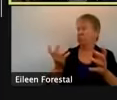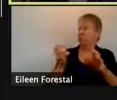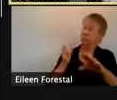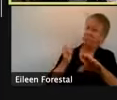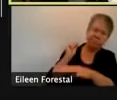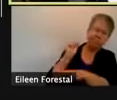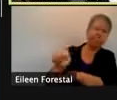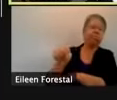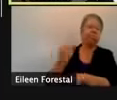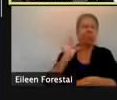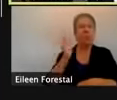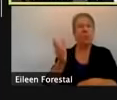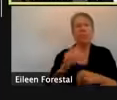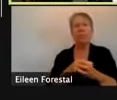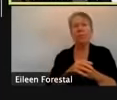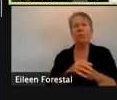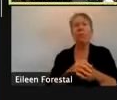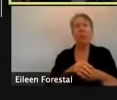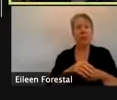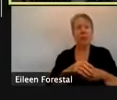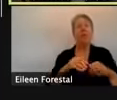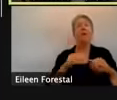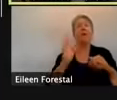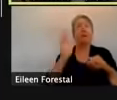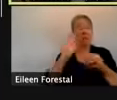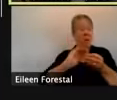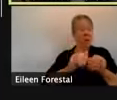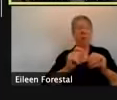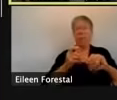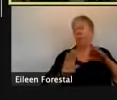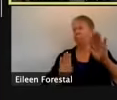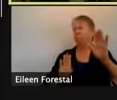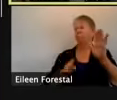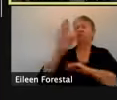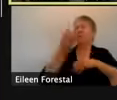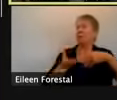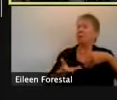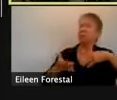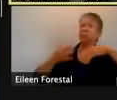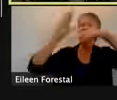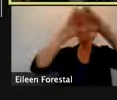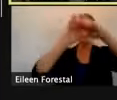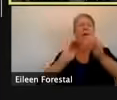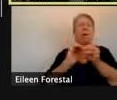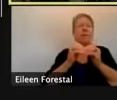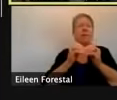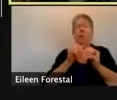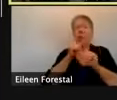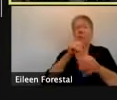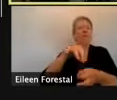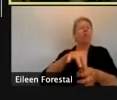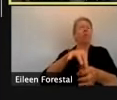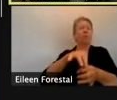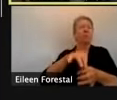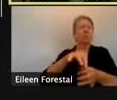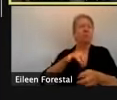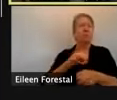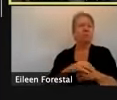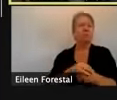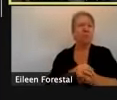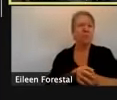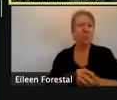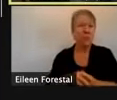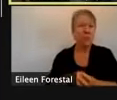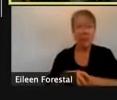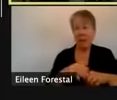say this is the first time I've said this. We would discourage anyone from putting their ballot in the mail with only one day to go.